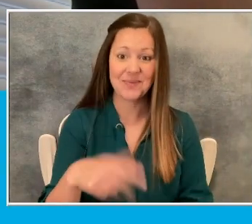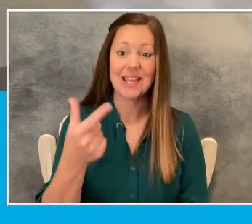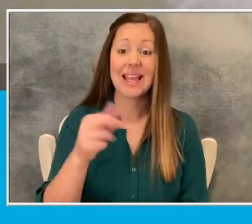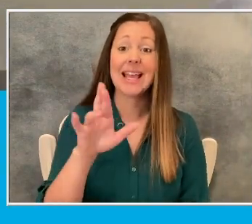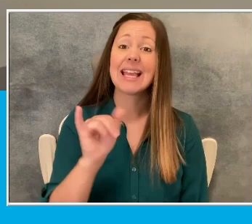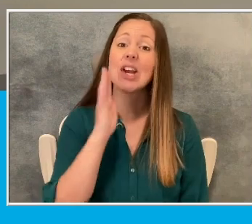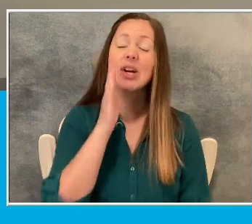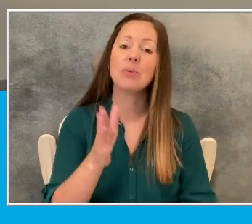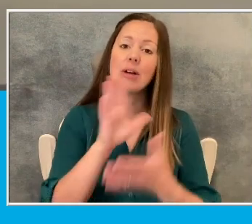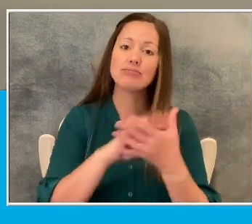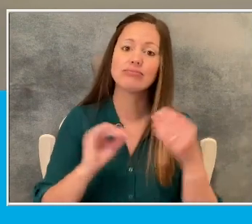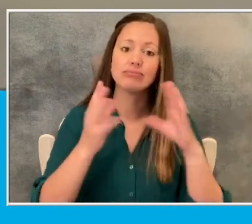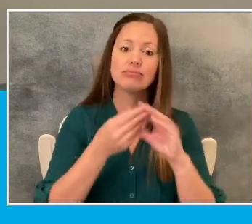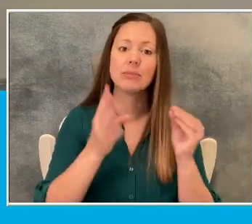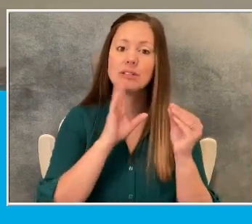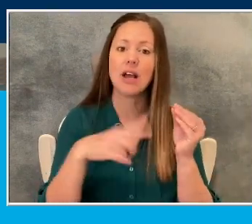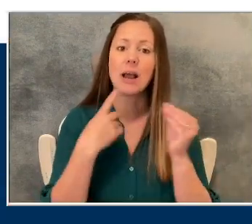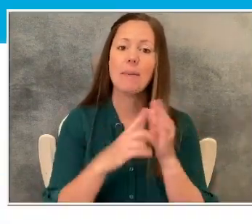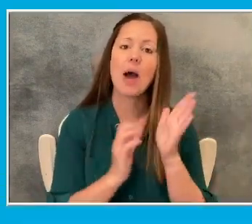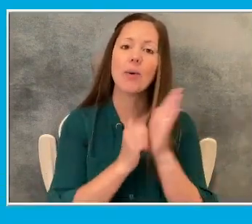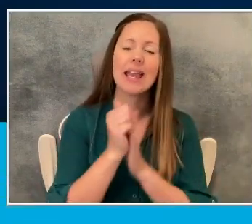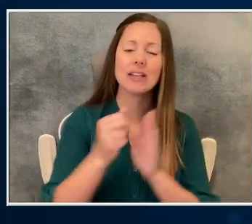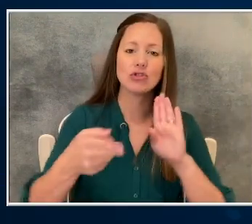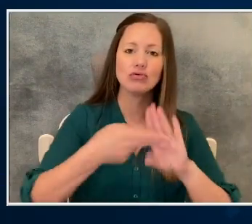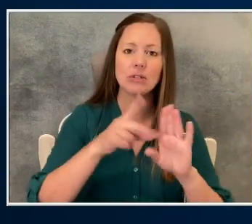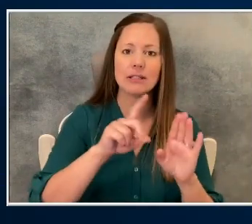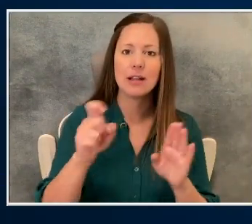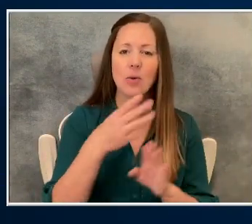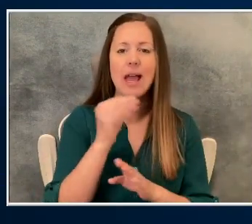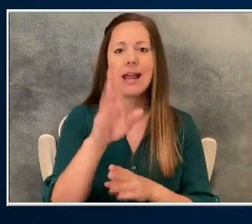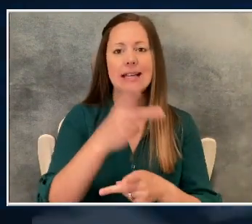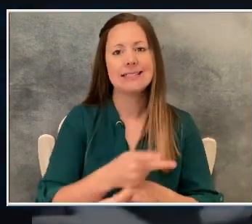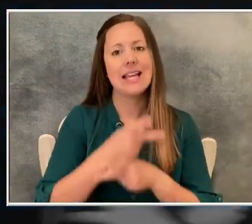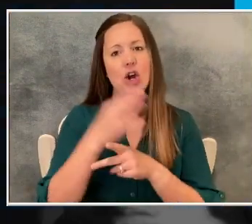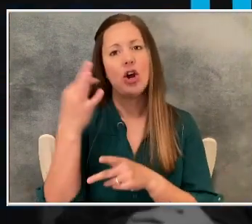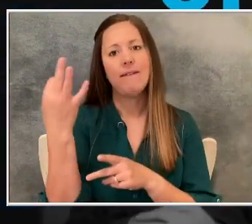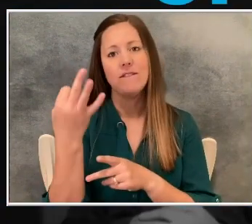his cancer diagnosis and the follow-up care, Friday at 8 a.m.